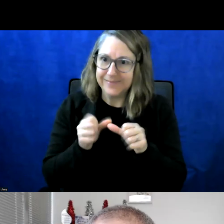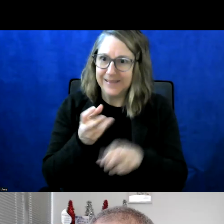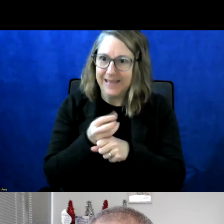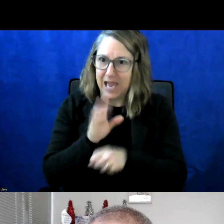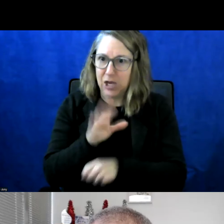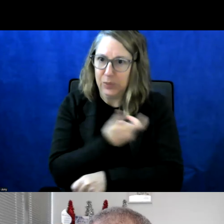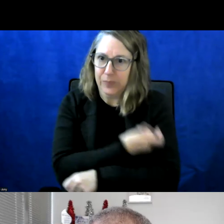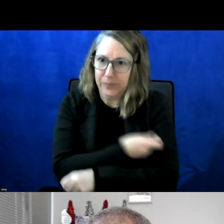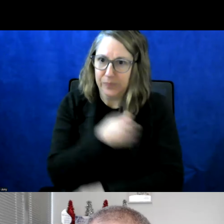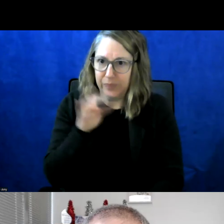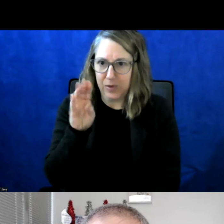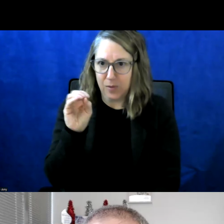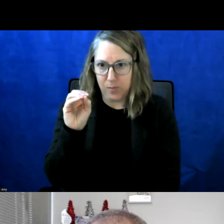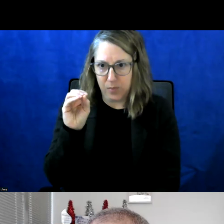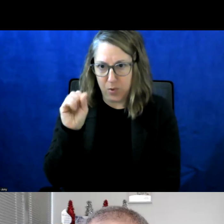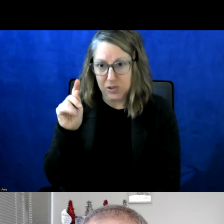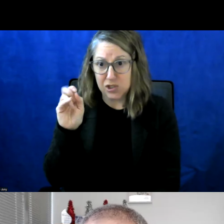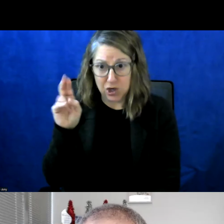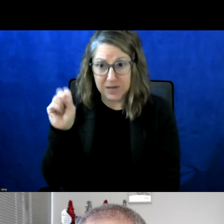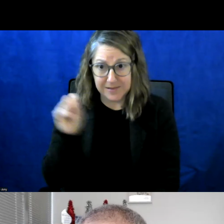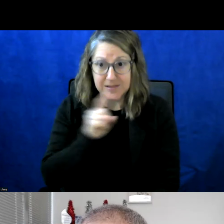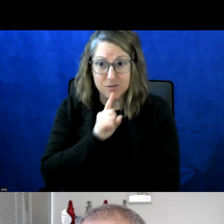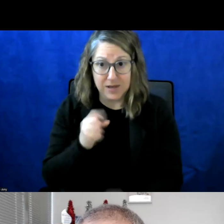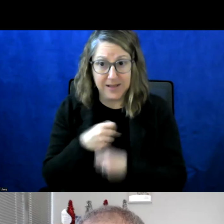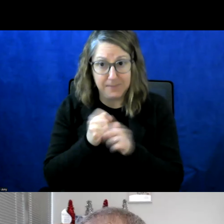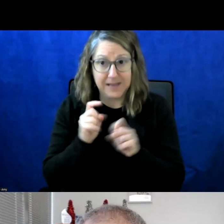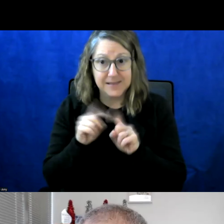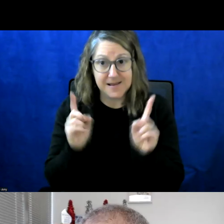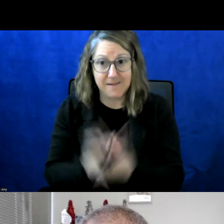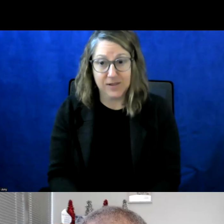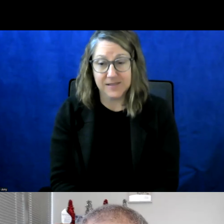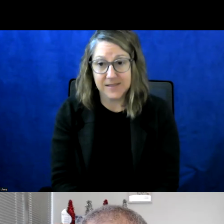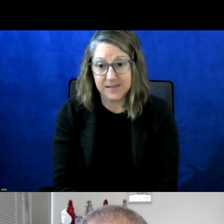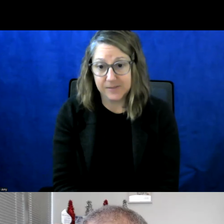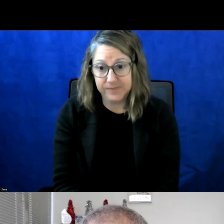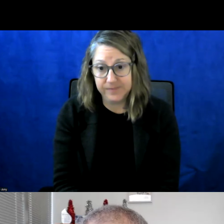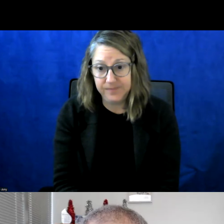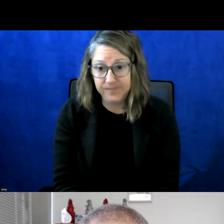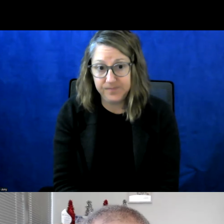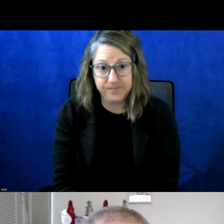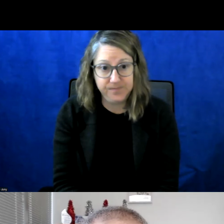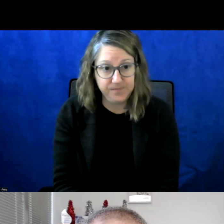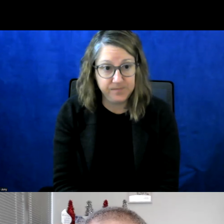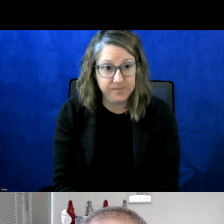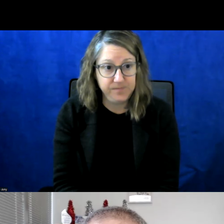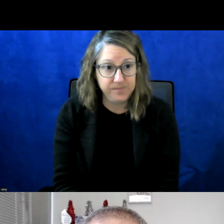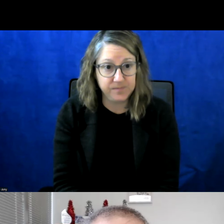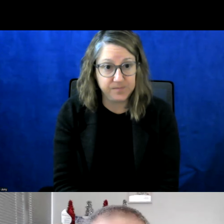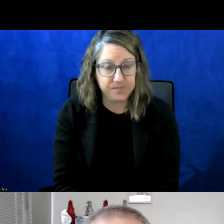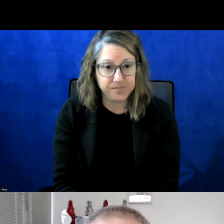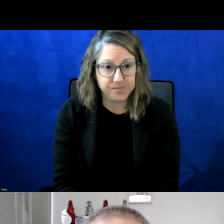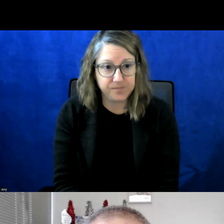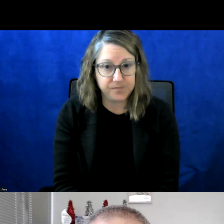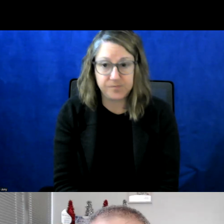Stay up to date with your boosters. It absolutely makes a difference. It's so critical, so critical. This is now